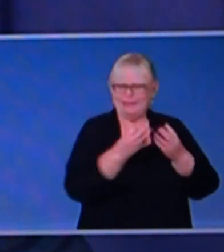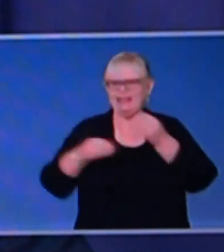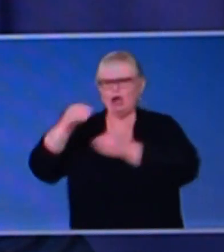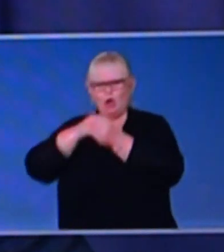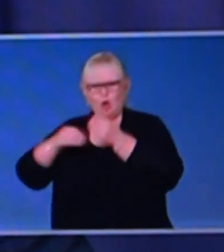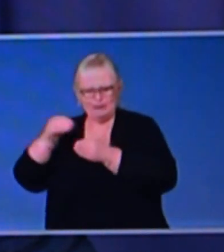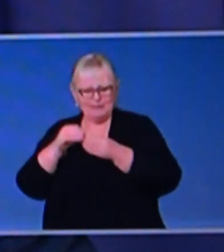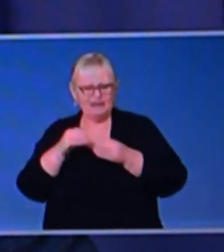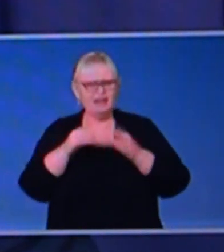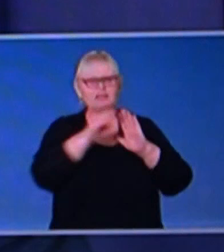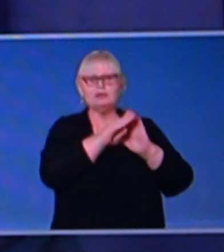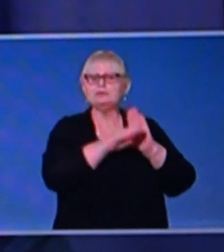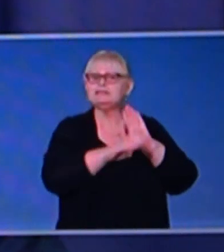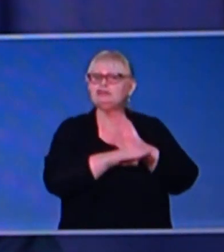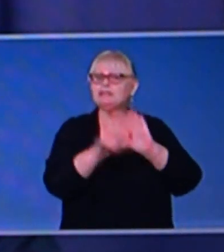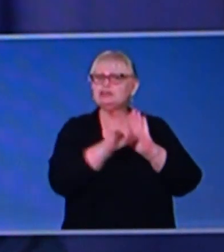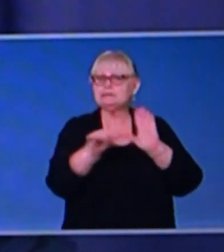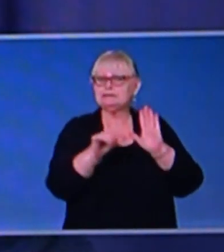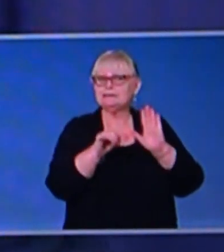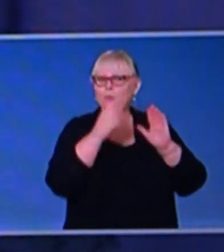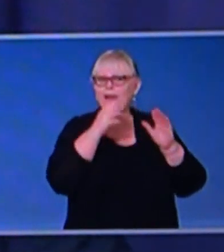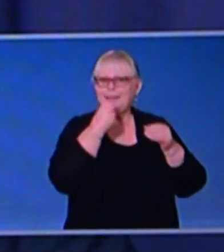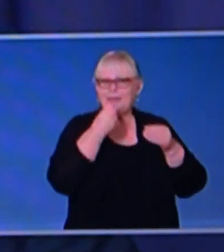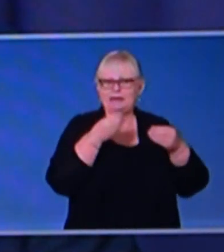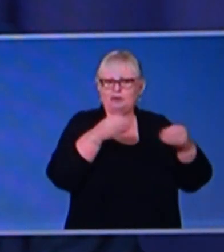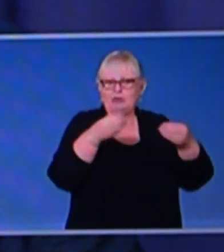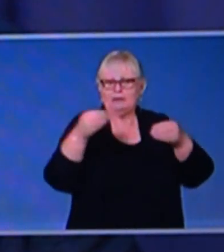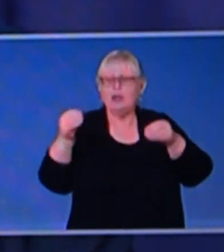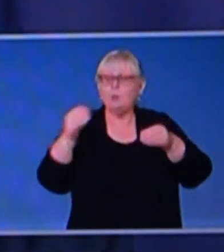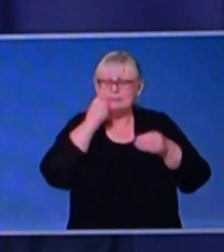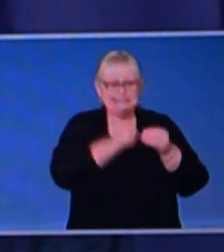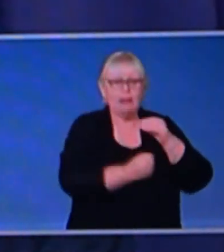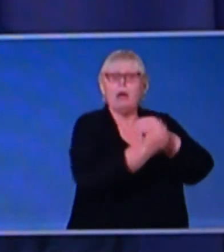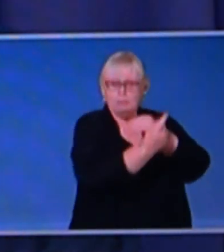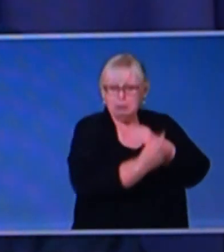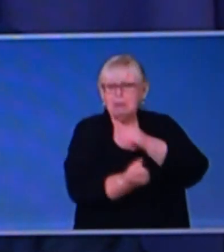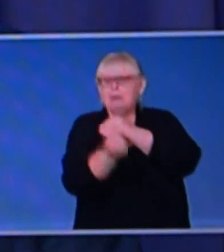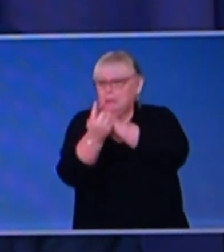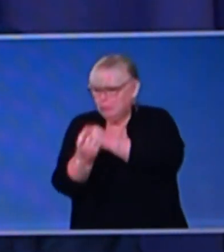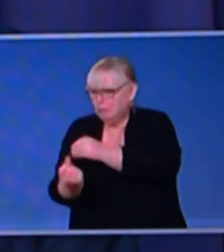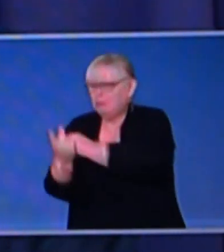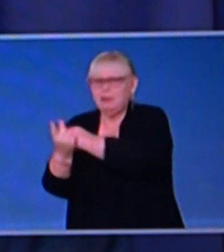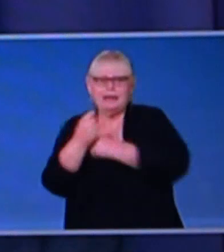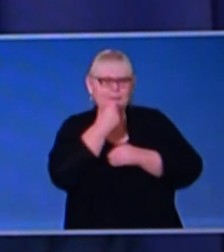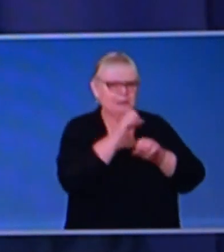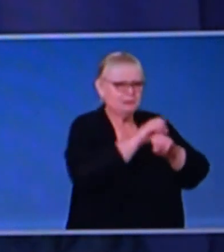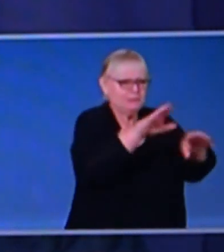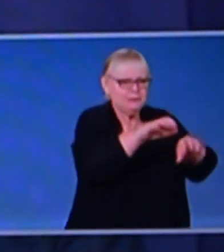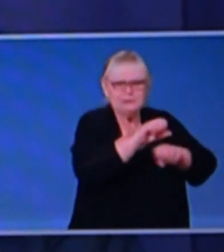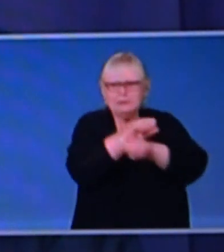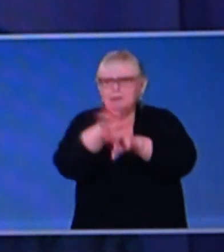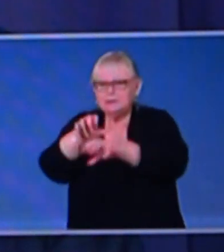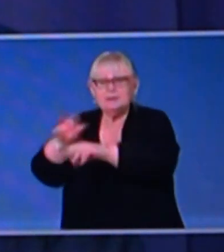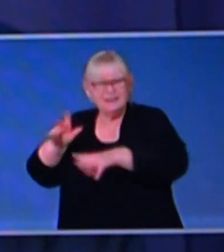those restrictions, of course there will continue to be additional cases. Of course there will be outbreaks. That's what living with the virus